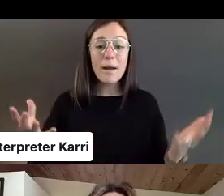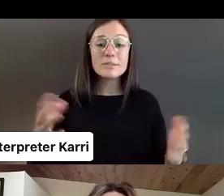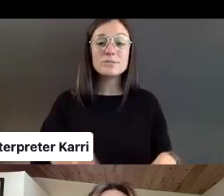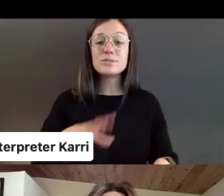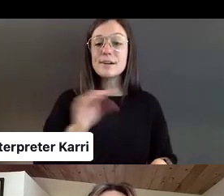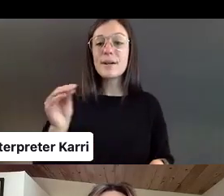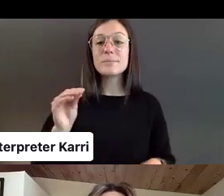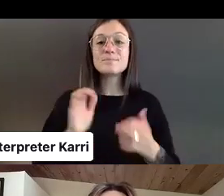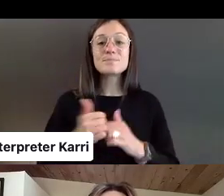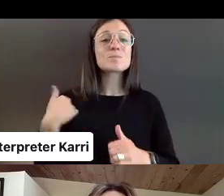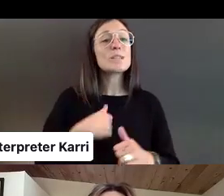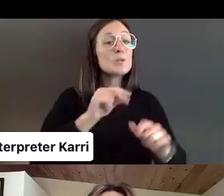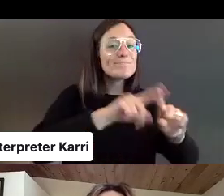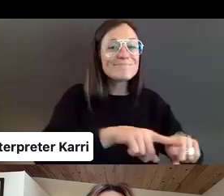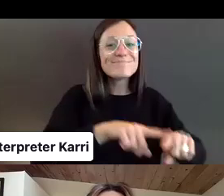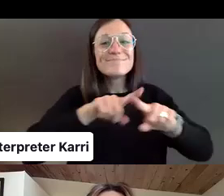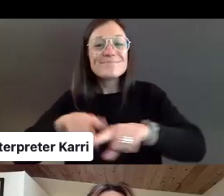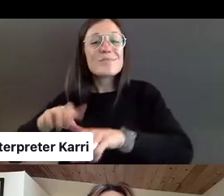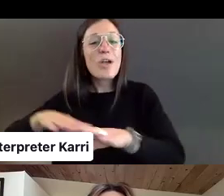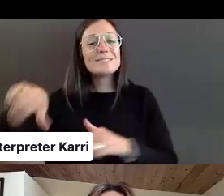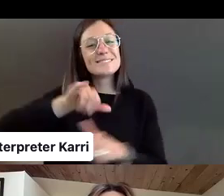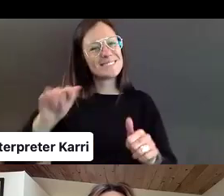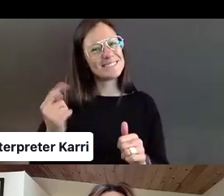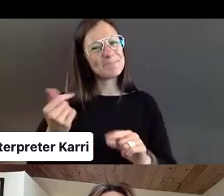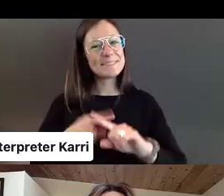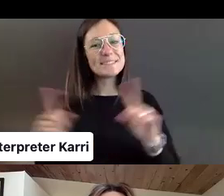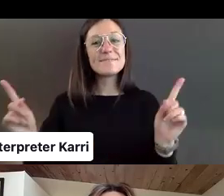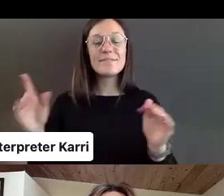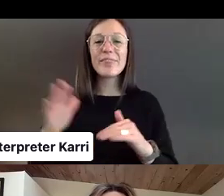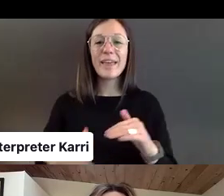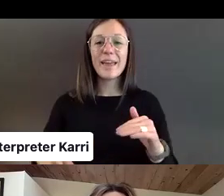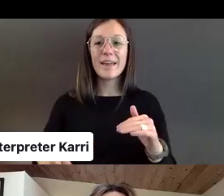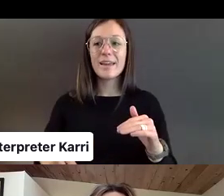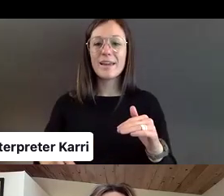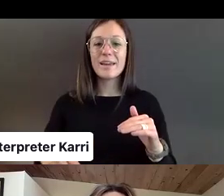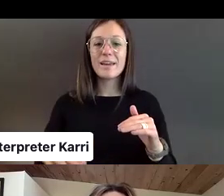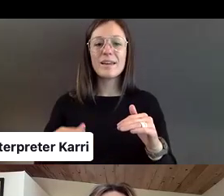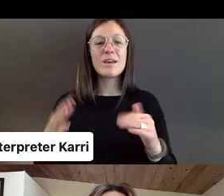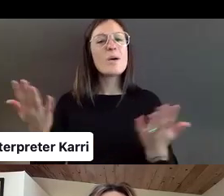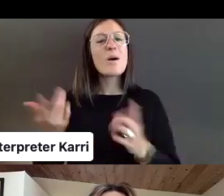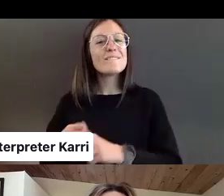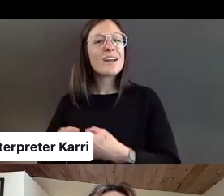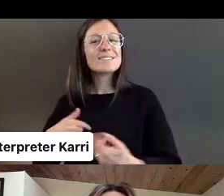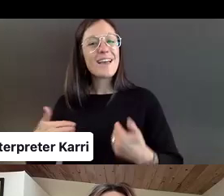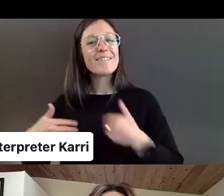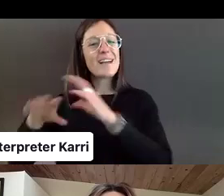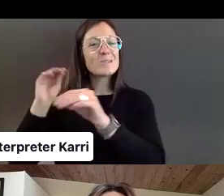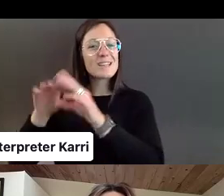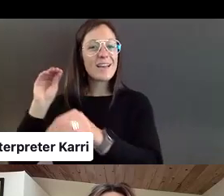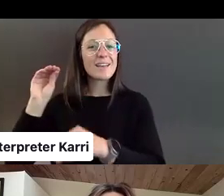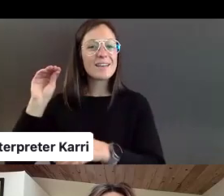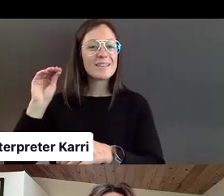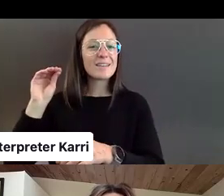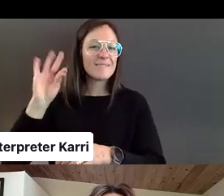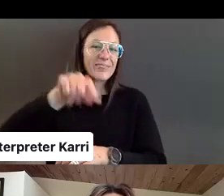the way that we lean on each other, I feel like, is different than the friendships I have outside of